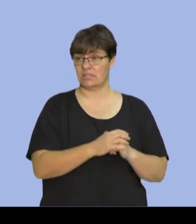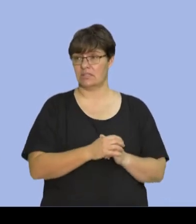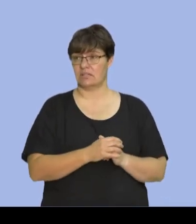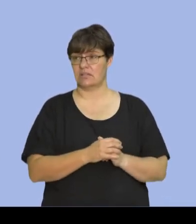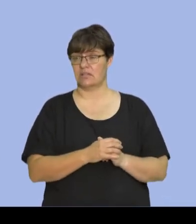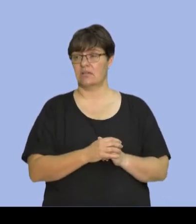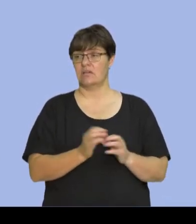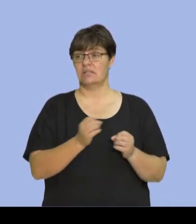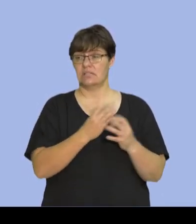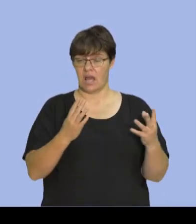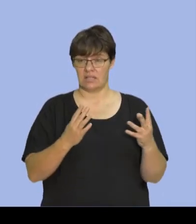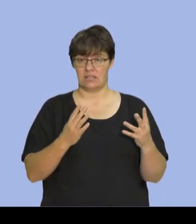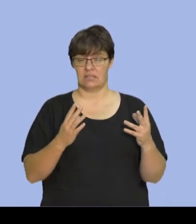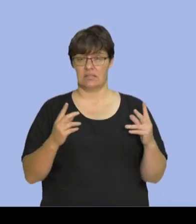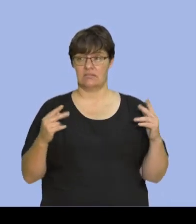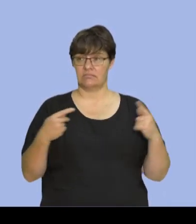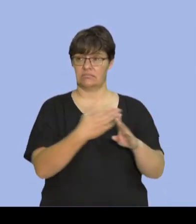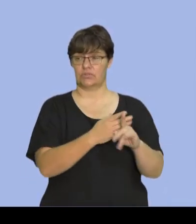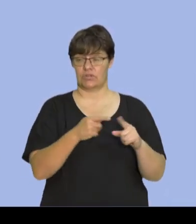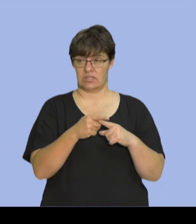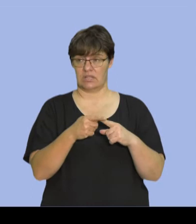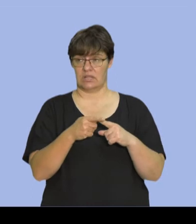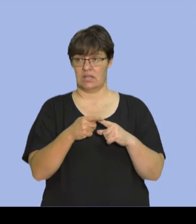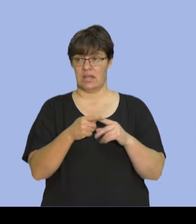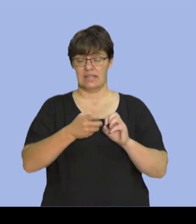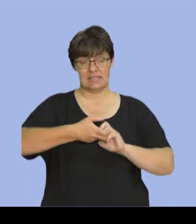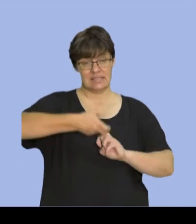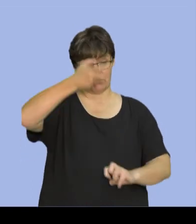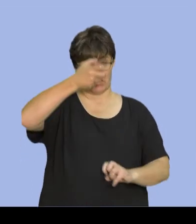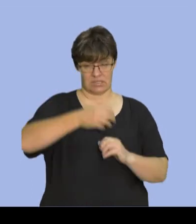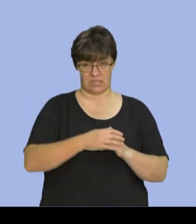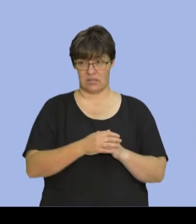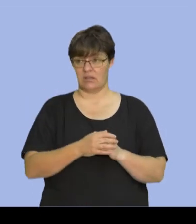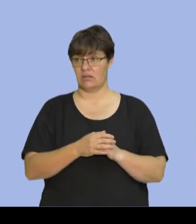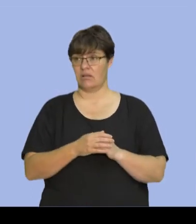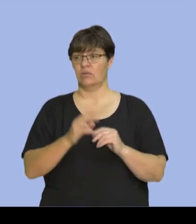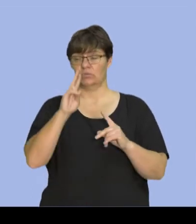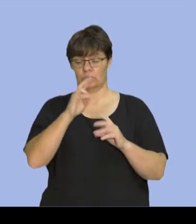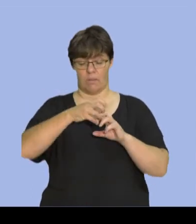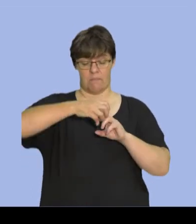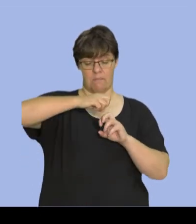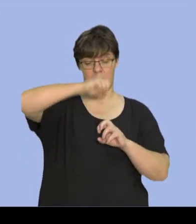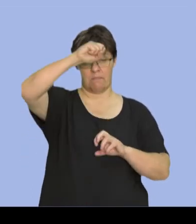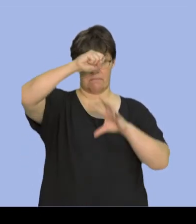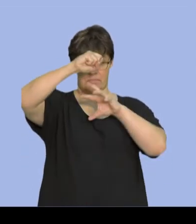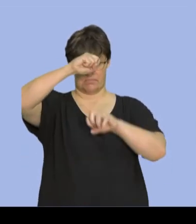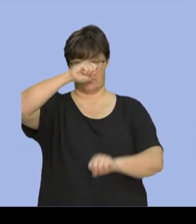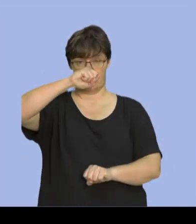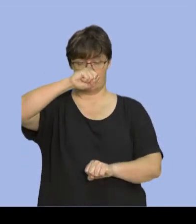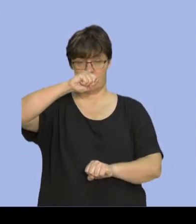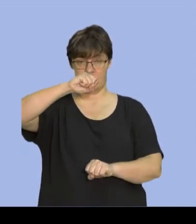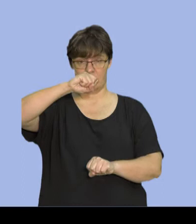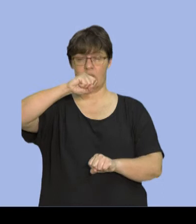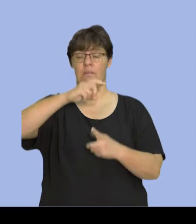cytoplasm starts to constrict and separate out into two new cells. And we will see that this will result